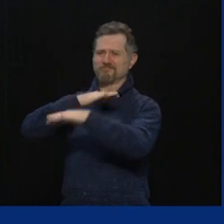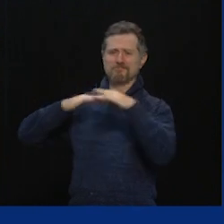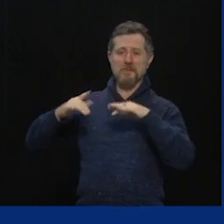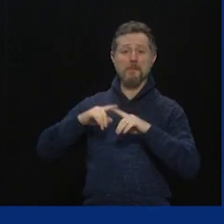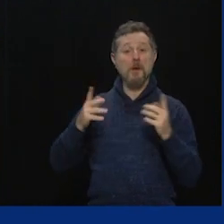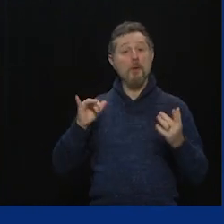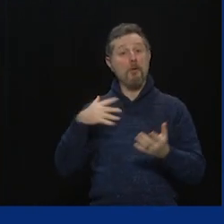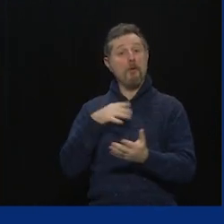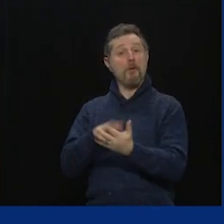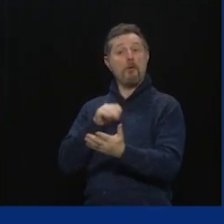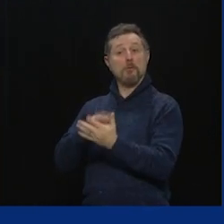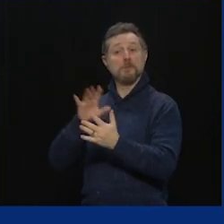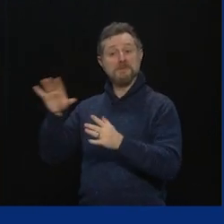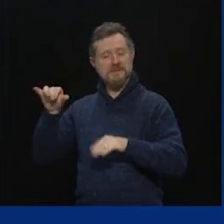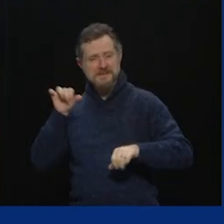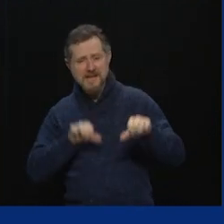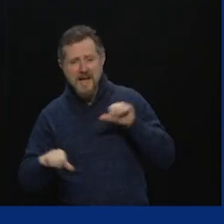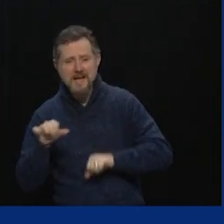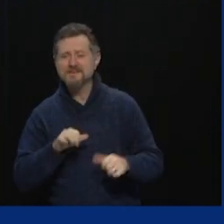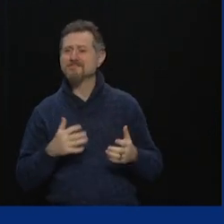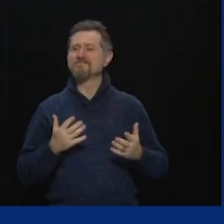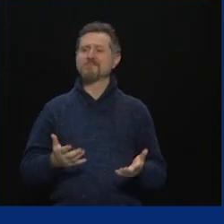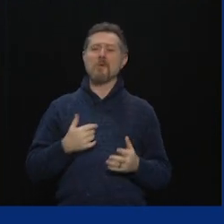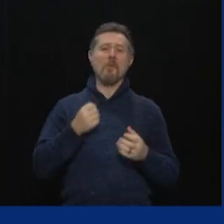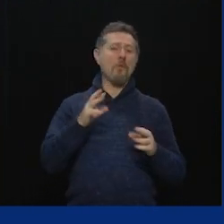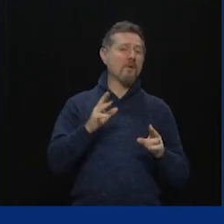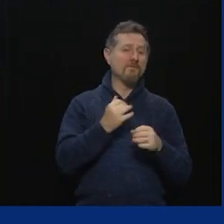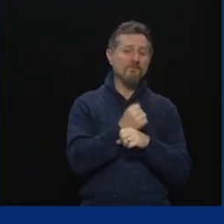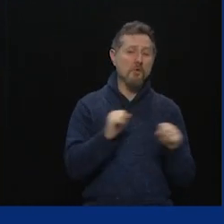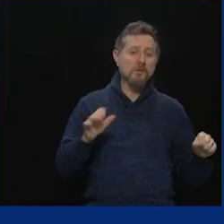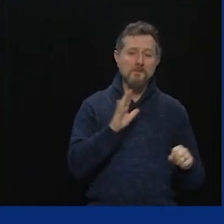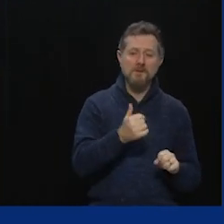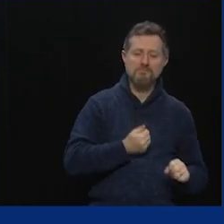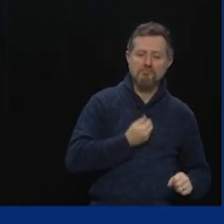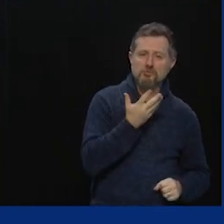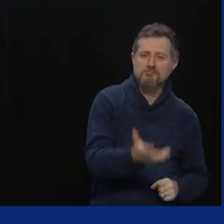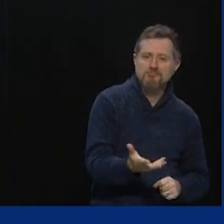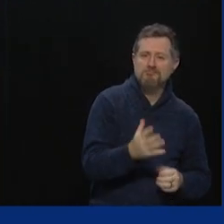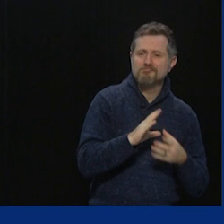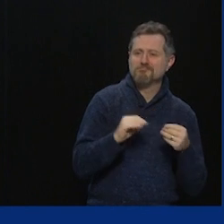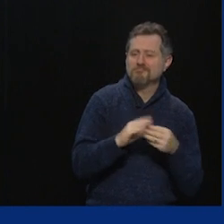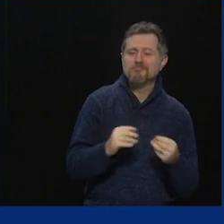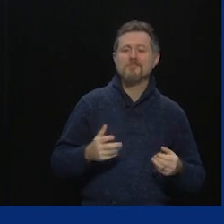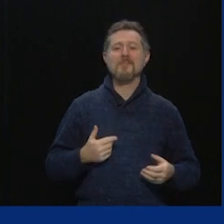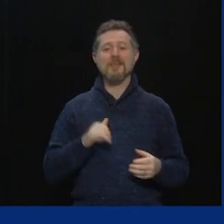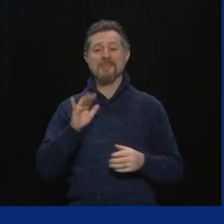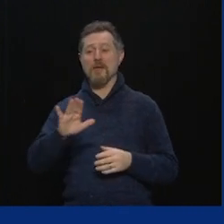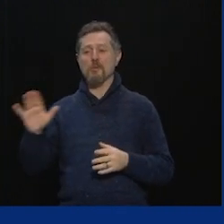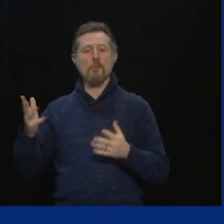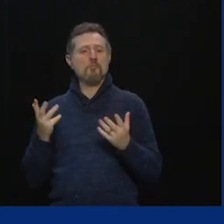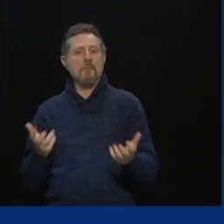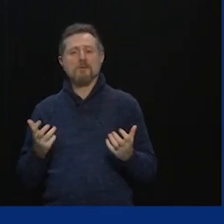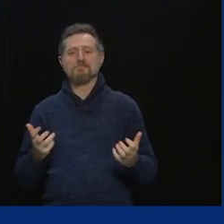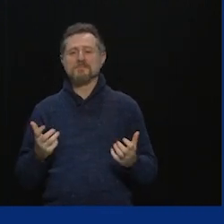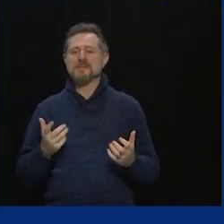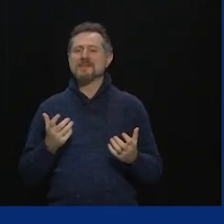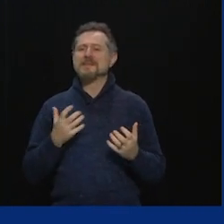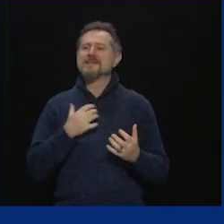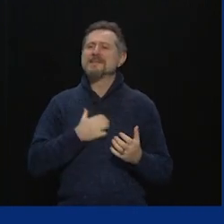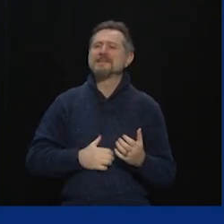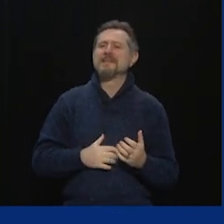science, freedom of expression, and the desire to realize